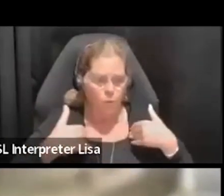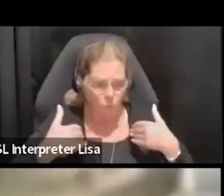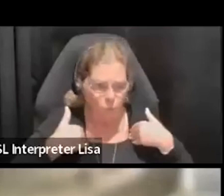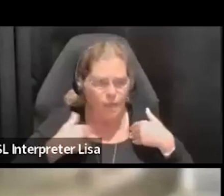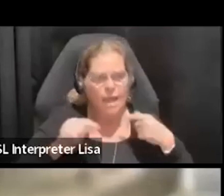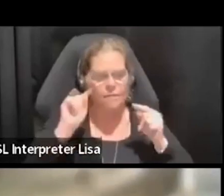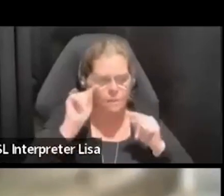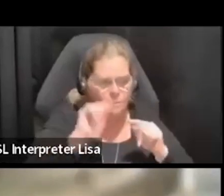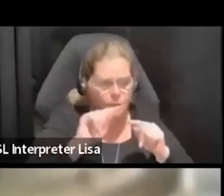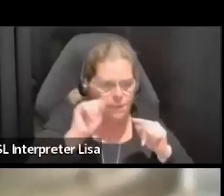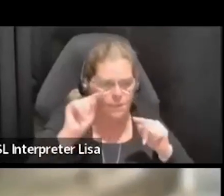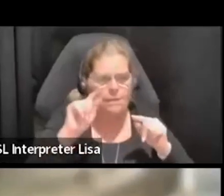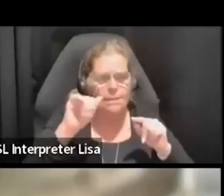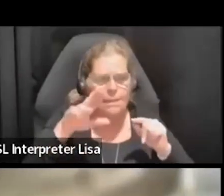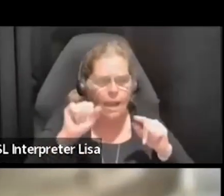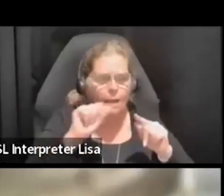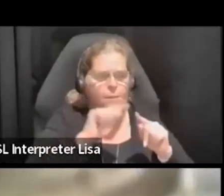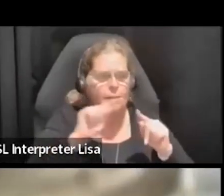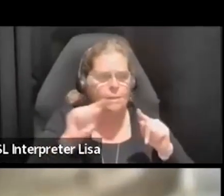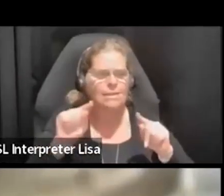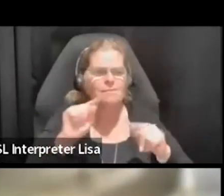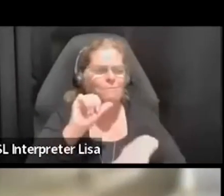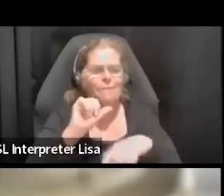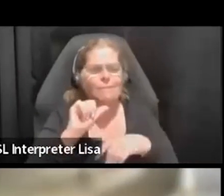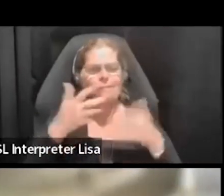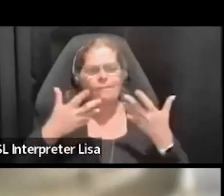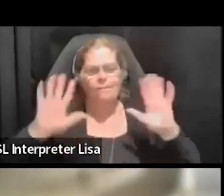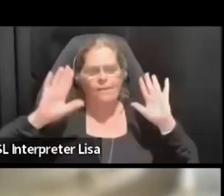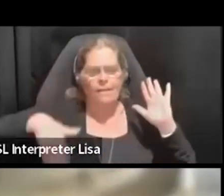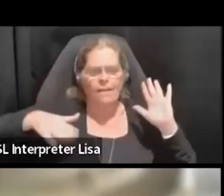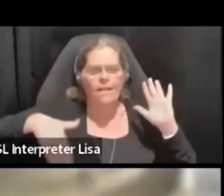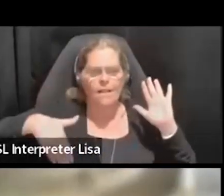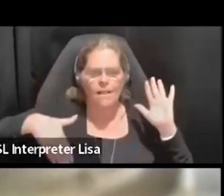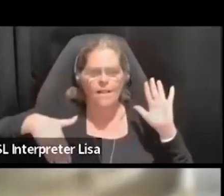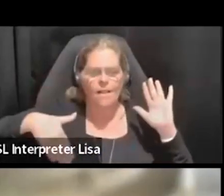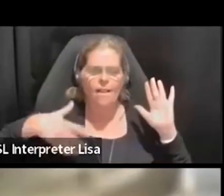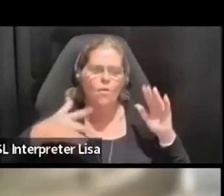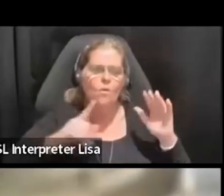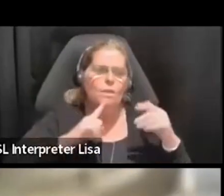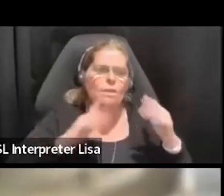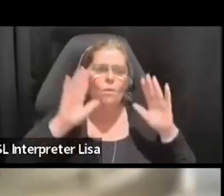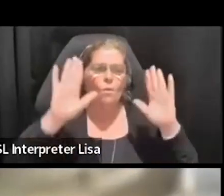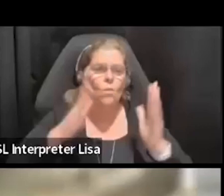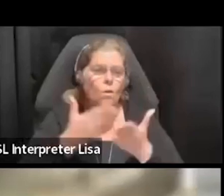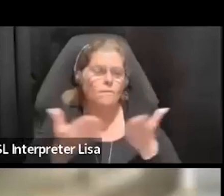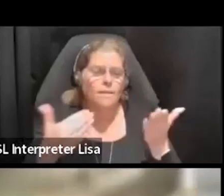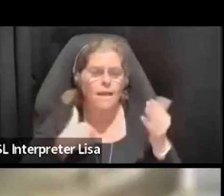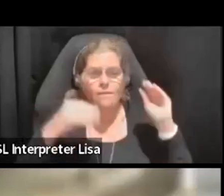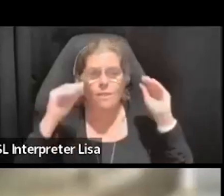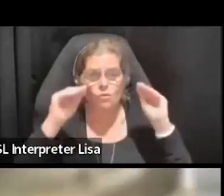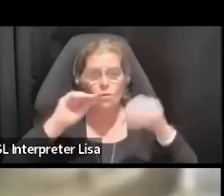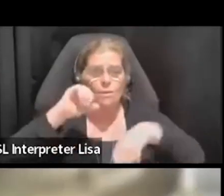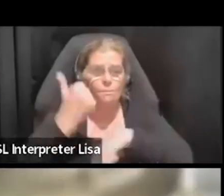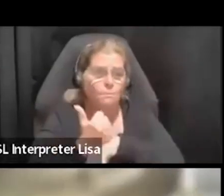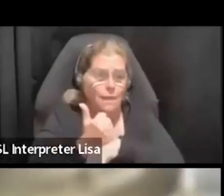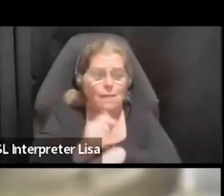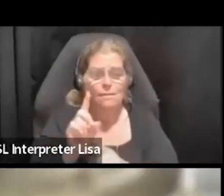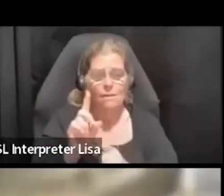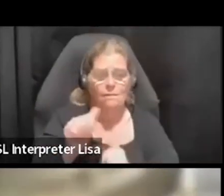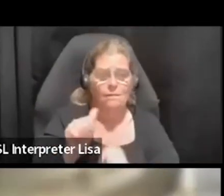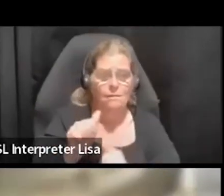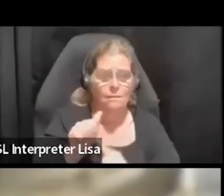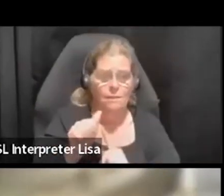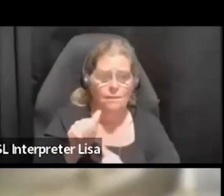it. And it would be a really great thing to have instruction based on disability.